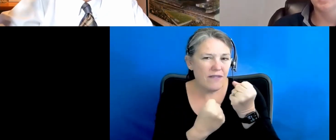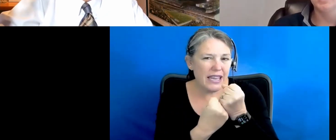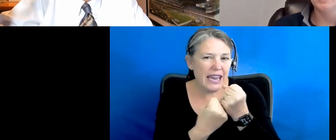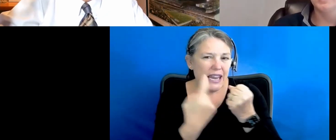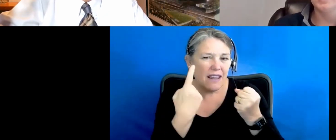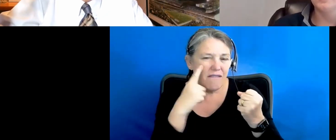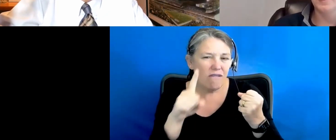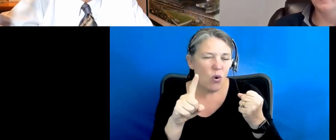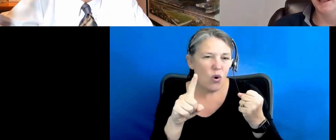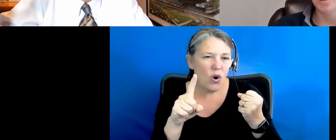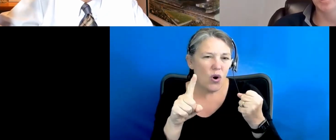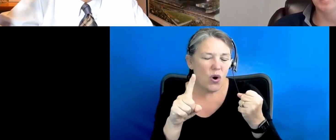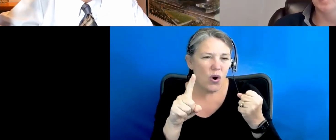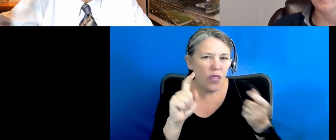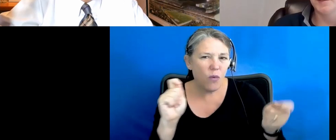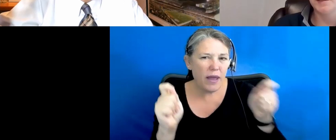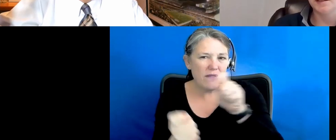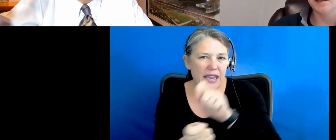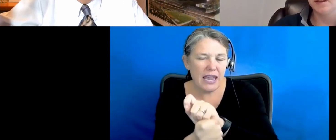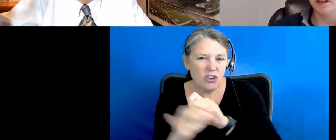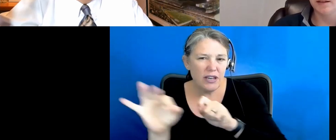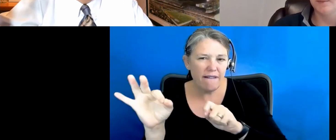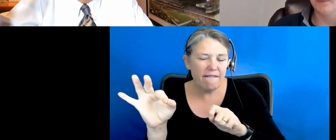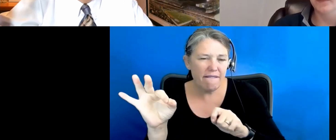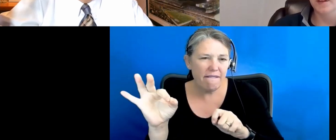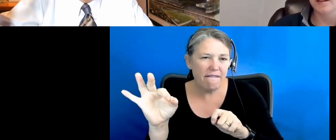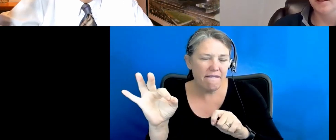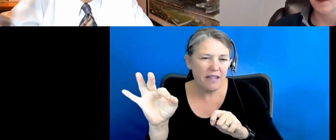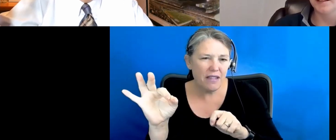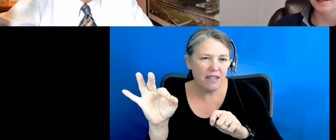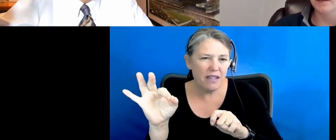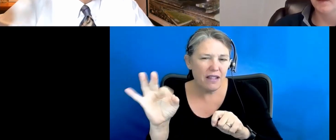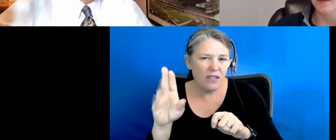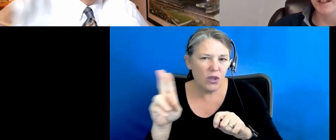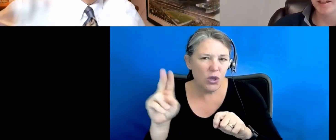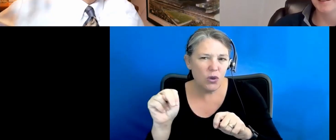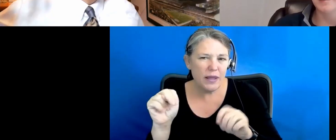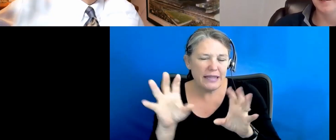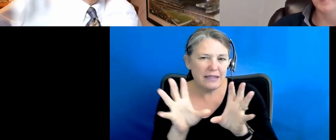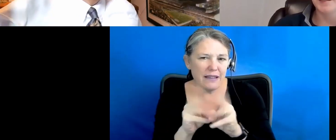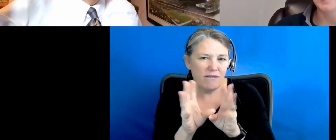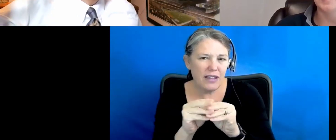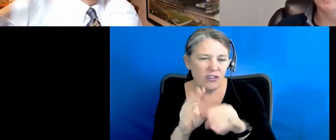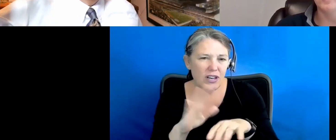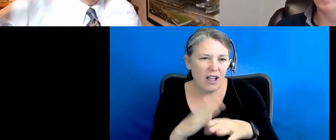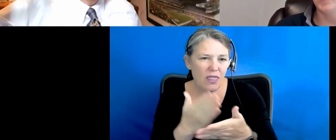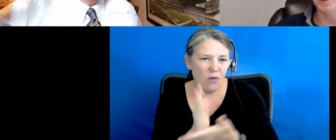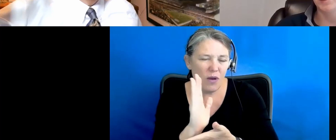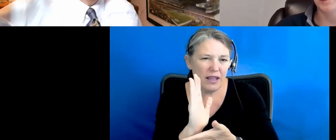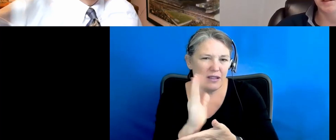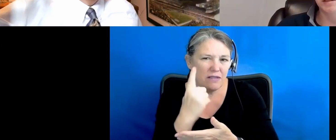for the ratification of the UN's Convention on the Rights